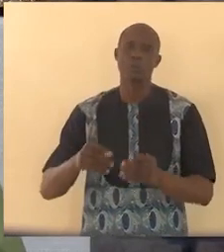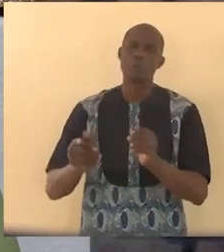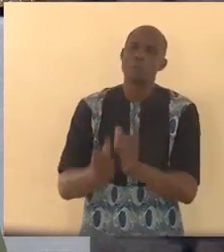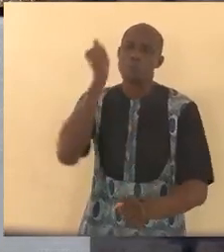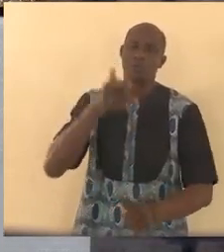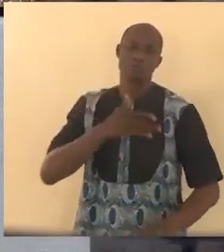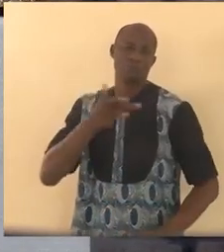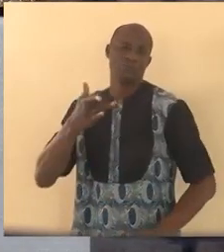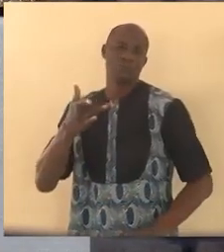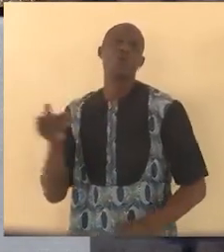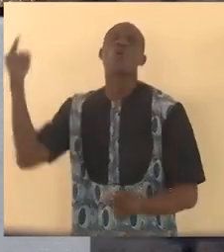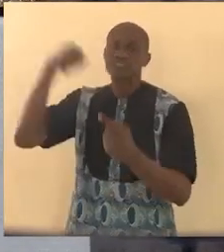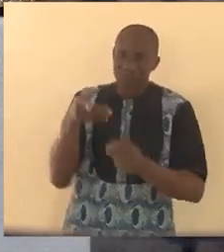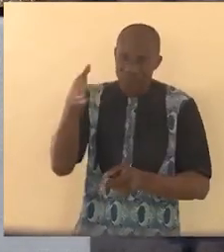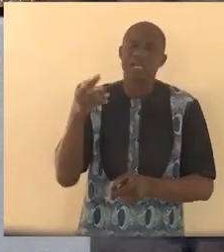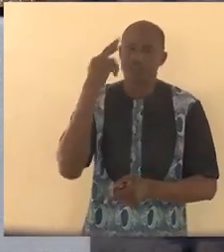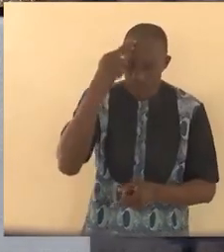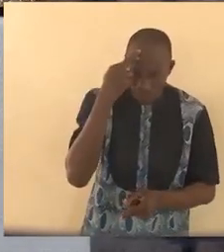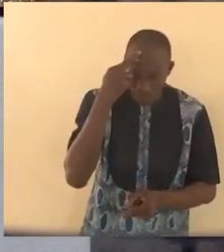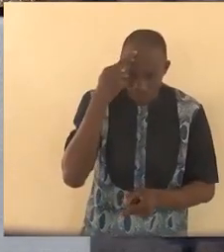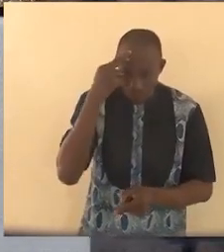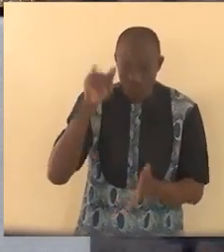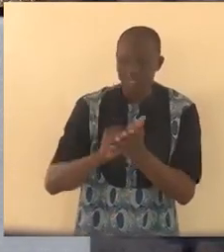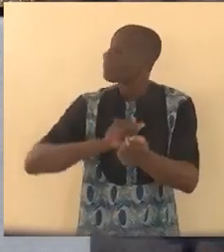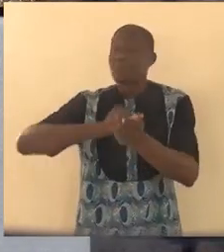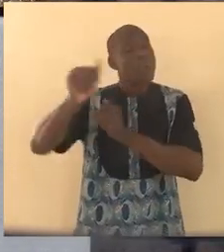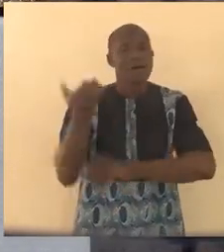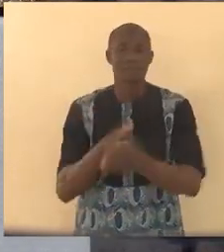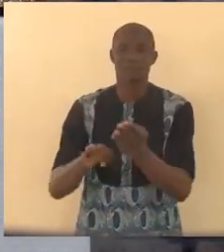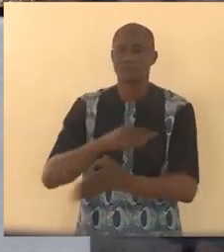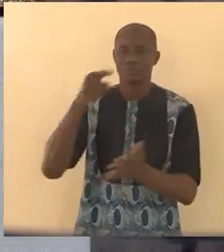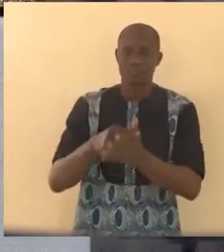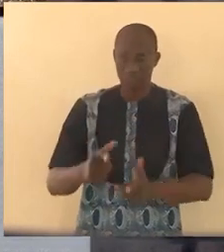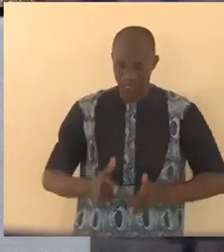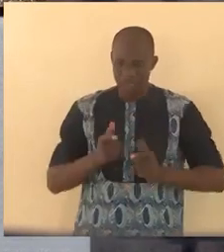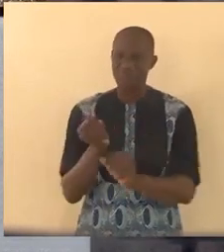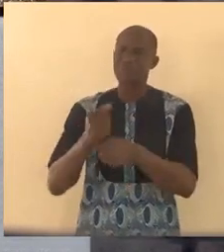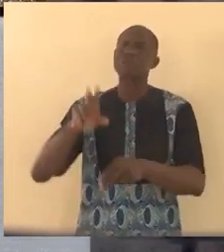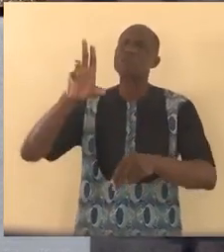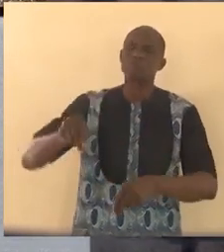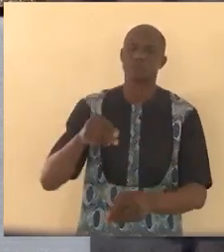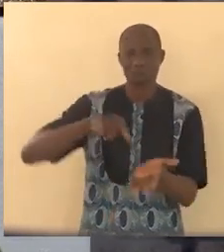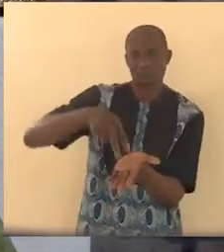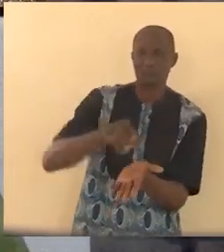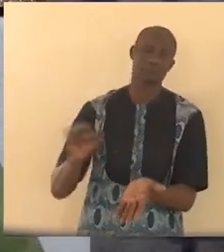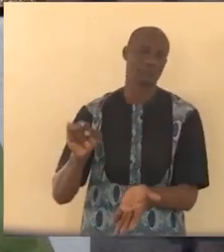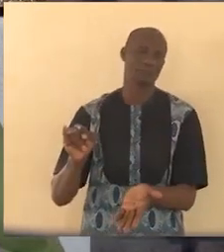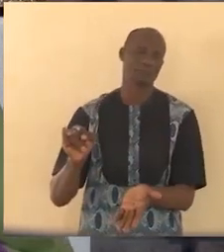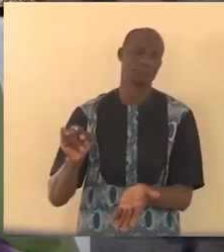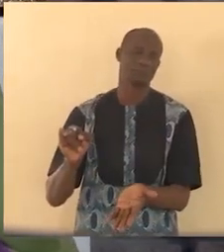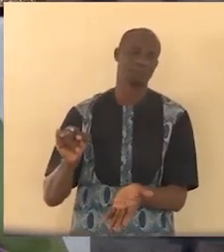pitied. Unless there is some purpose that transcends death, this life makes no meaning.